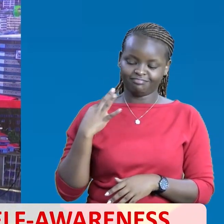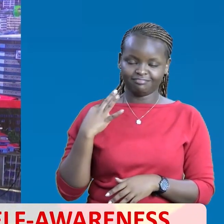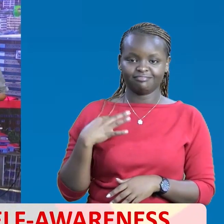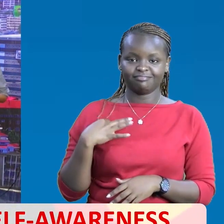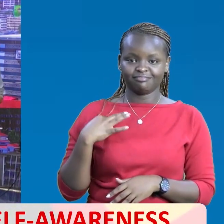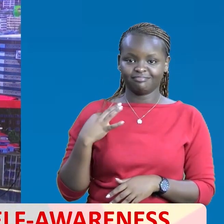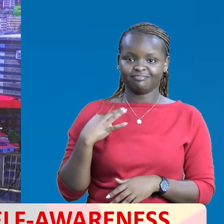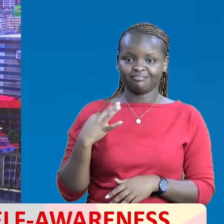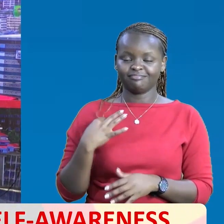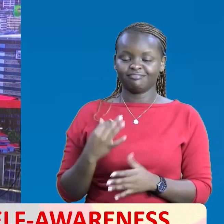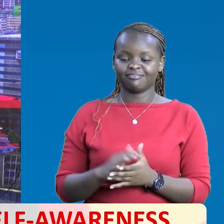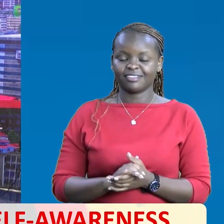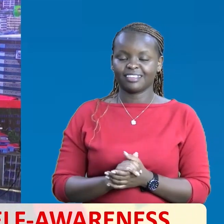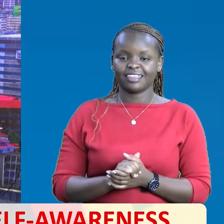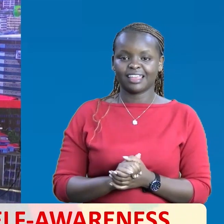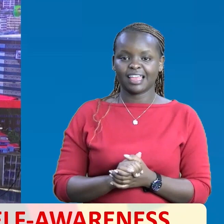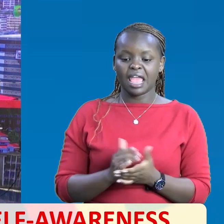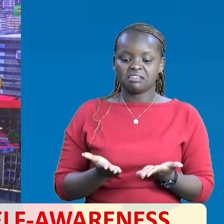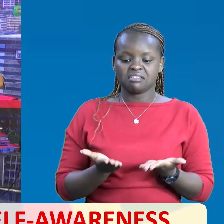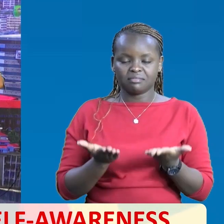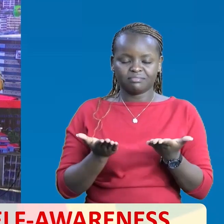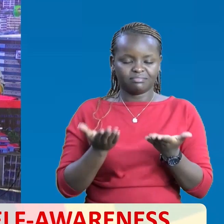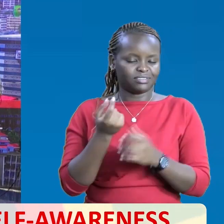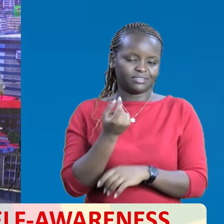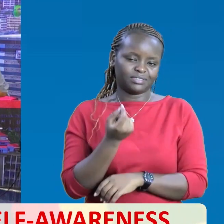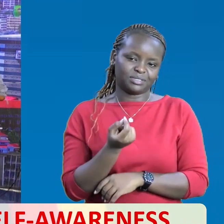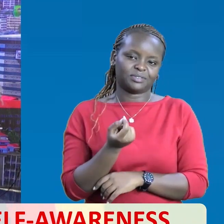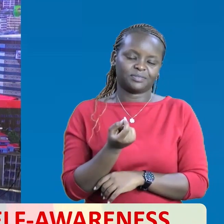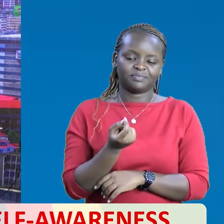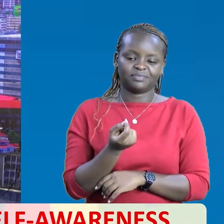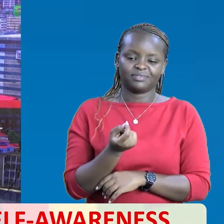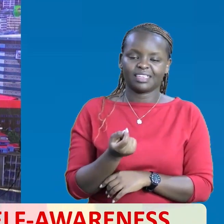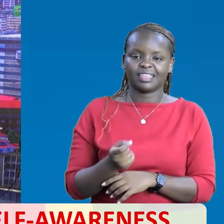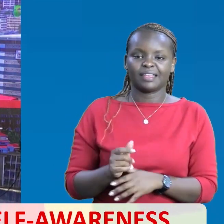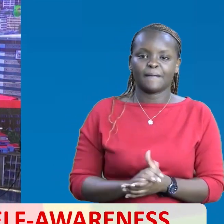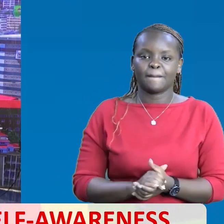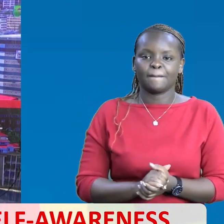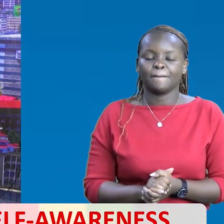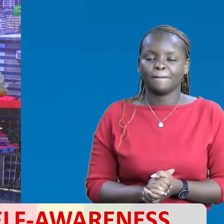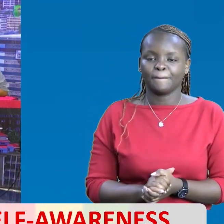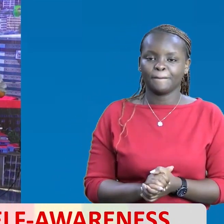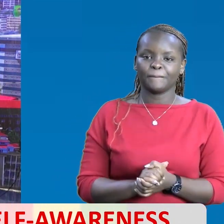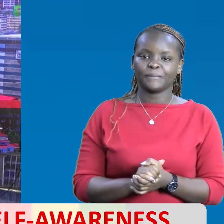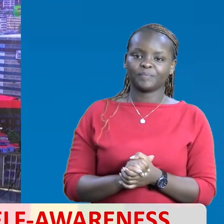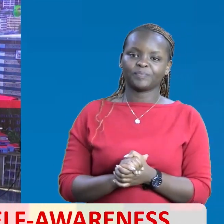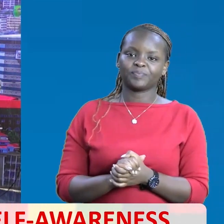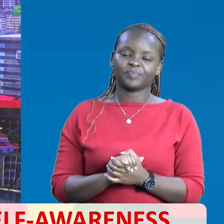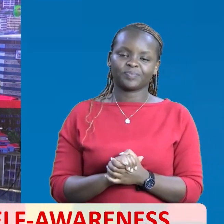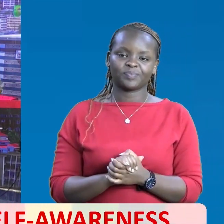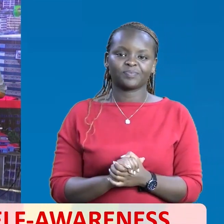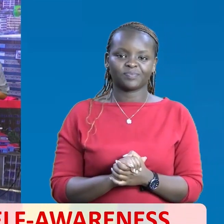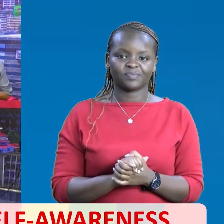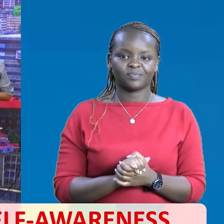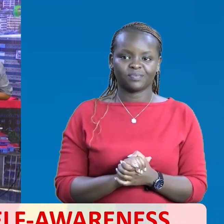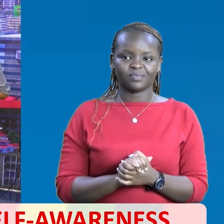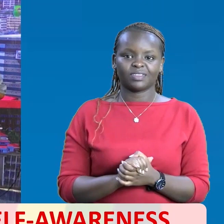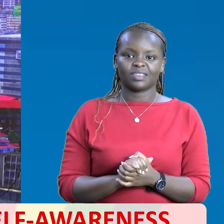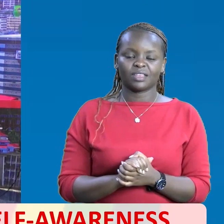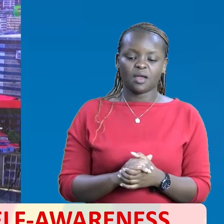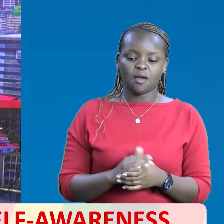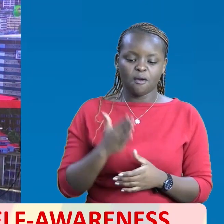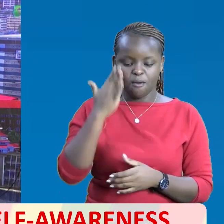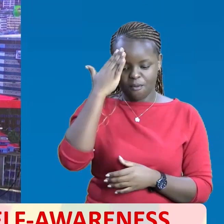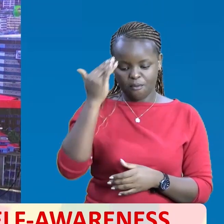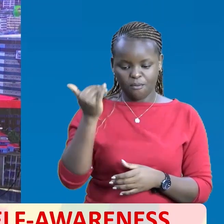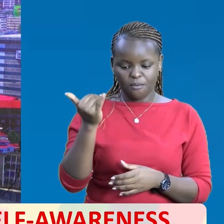hivi game wacha nifanye ndio hiyo sasa ikipatikana hivi itajipa ama amengani so why would you